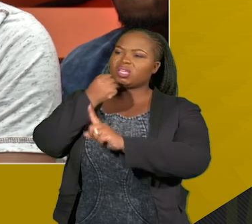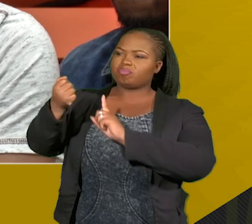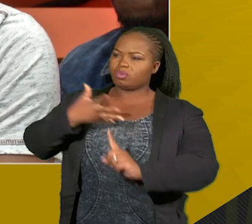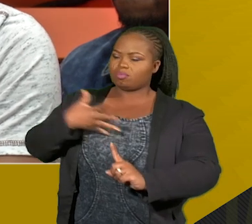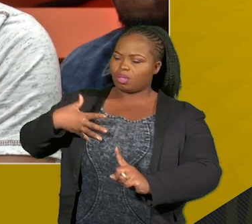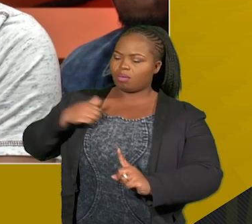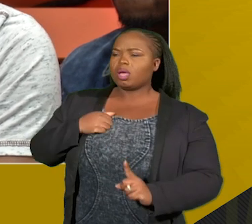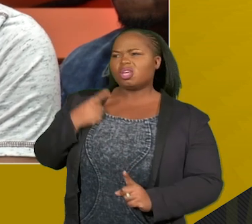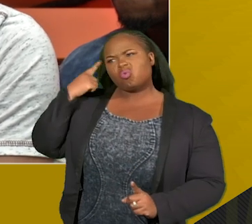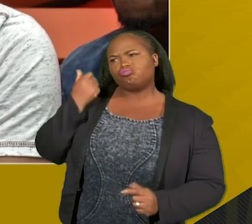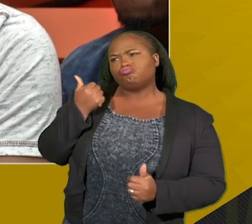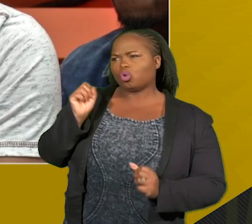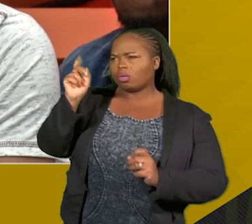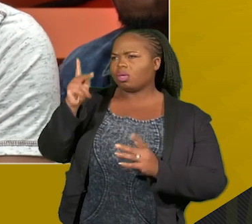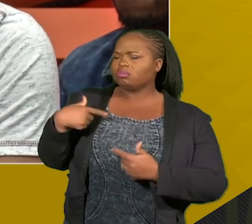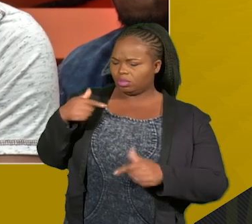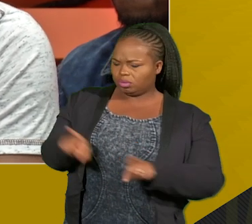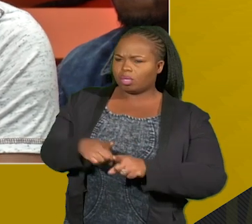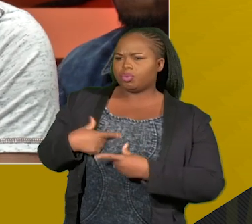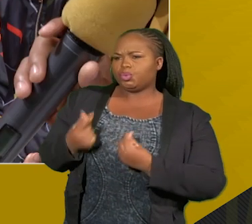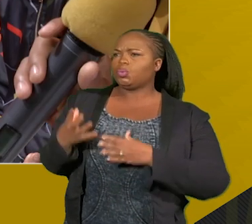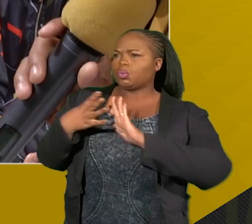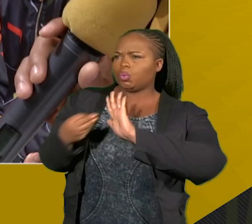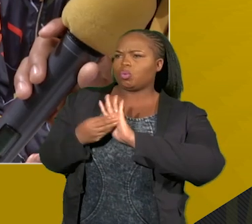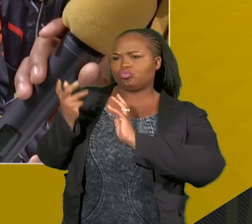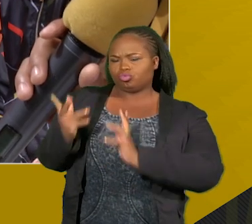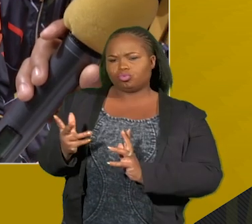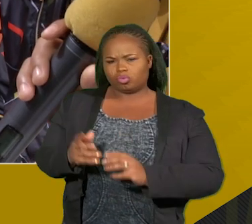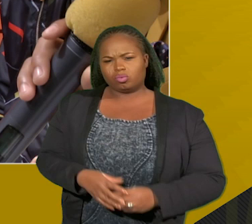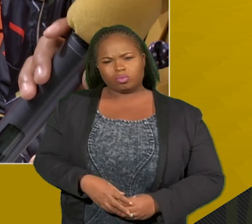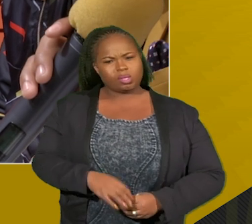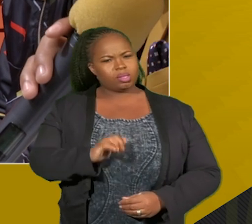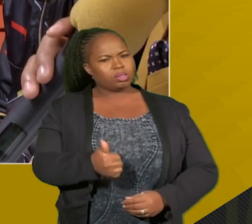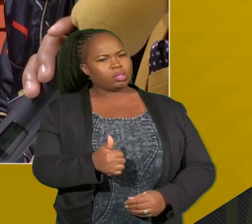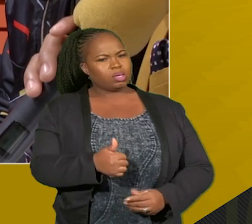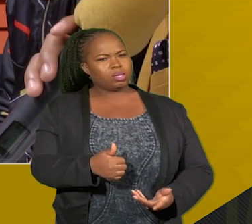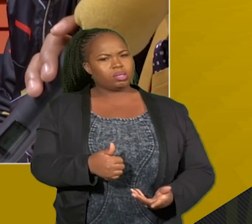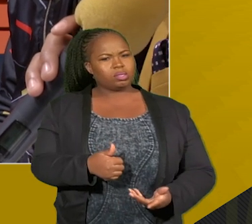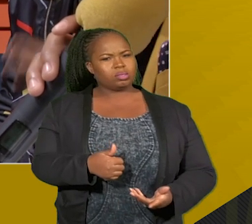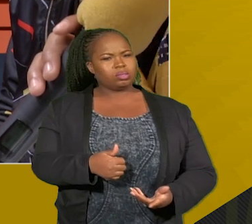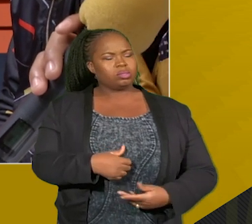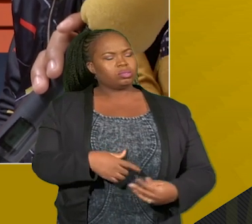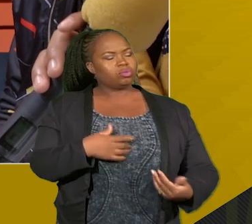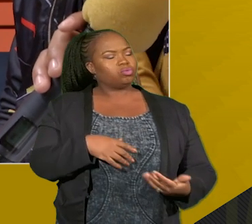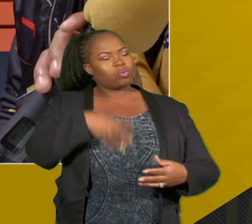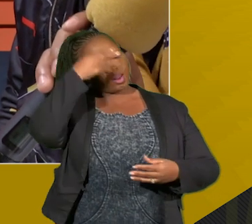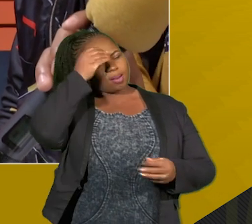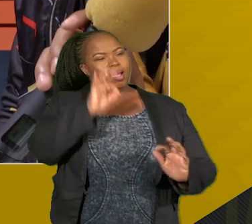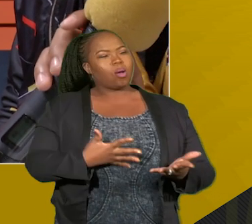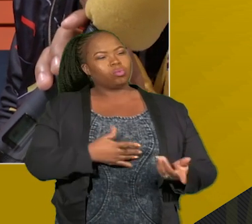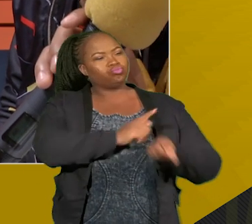ya right vele like umshapa lina. So at what point did you realize khore this is not the right behavior? This is